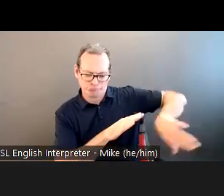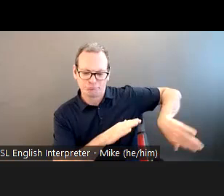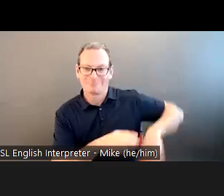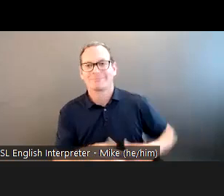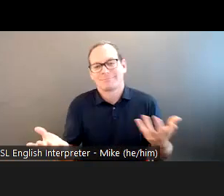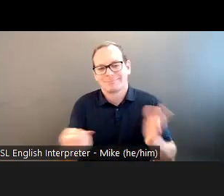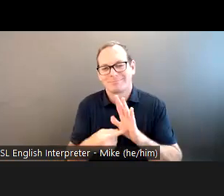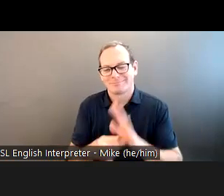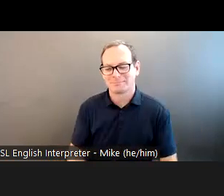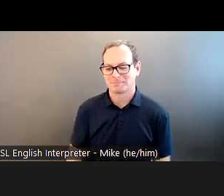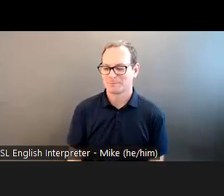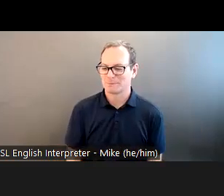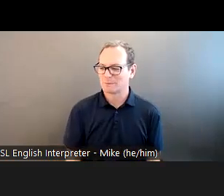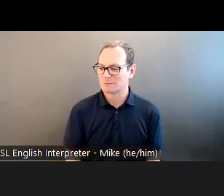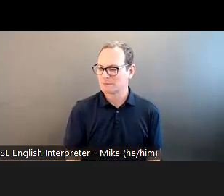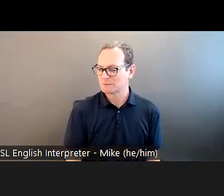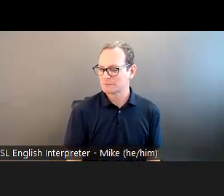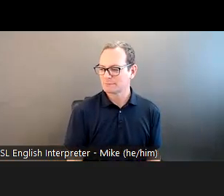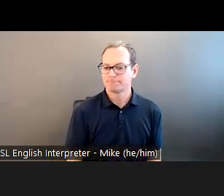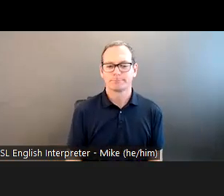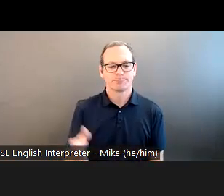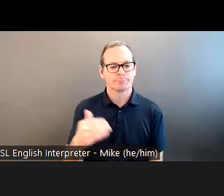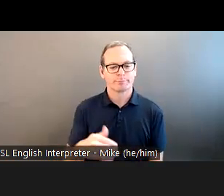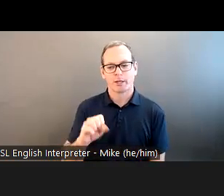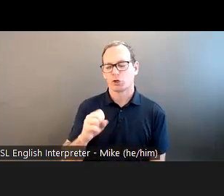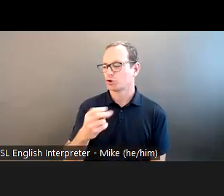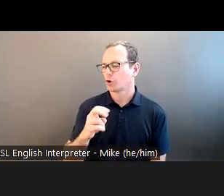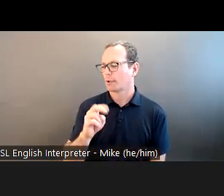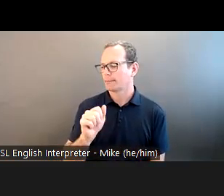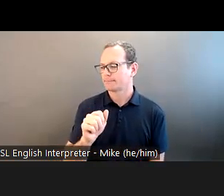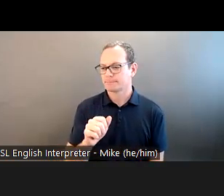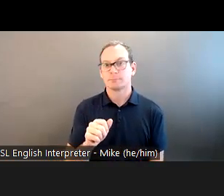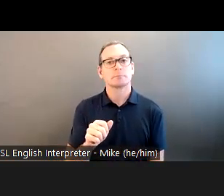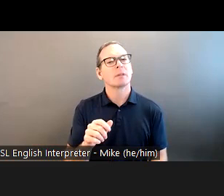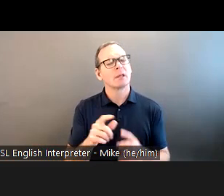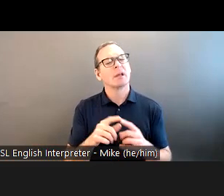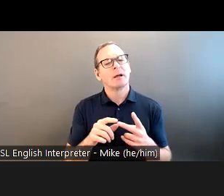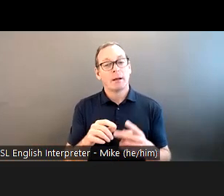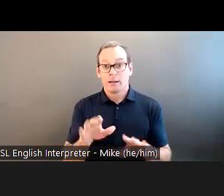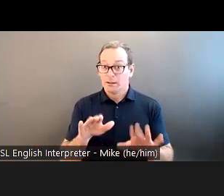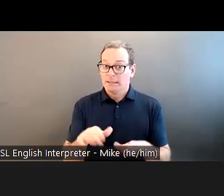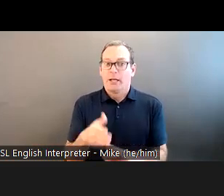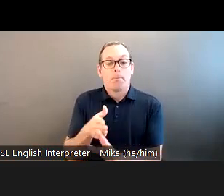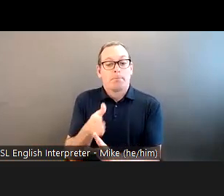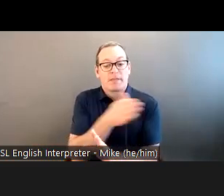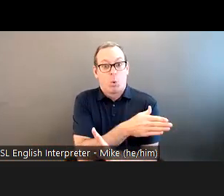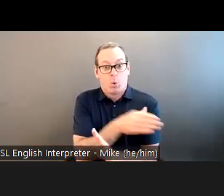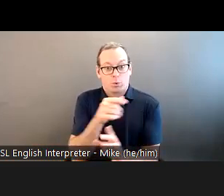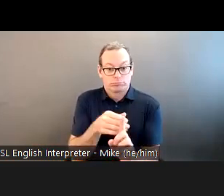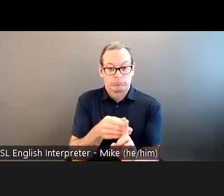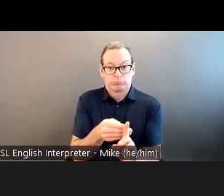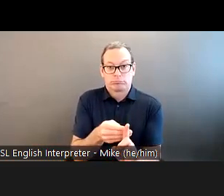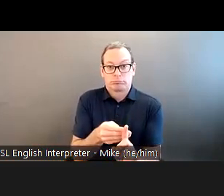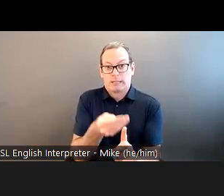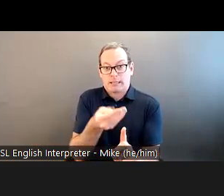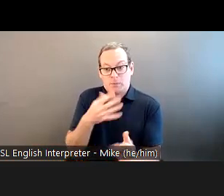So I'll just note there that there's also a limitation on prior expressed wishes, right? There comes a point in many people's